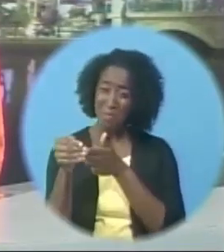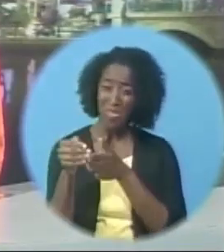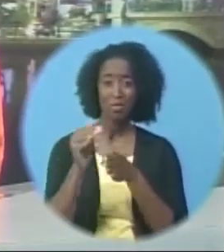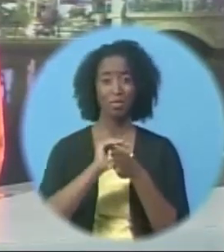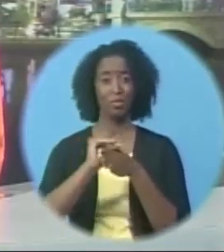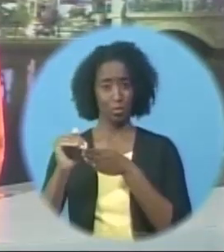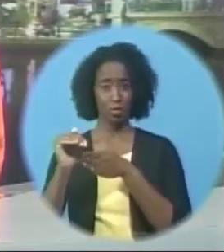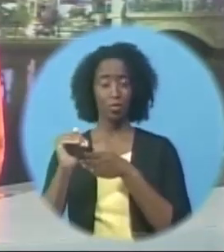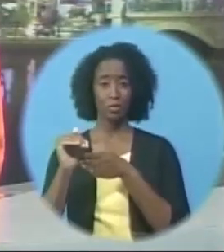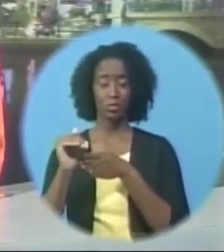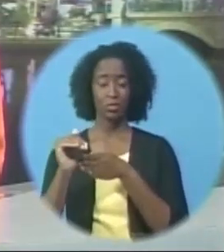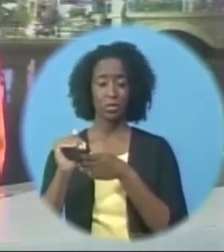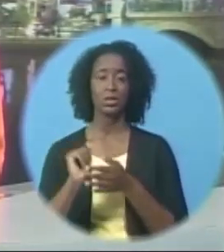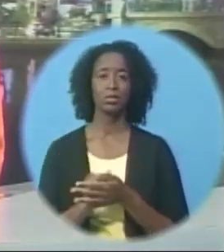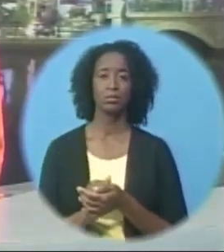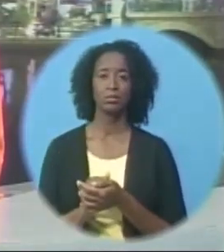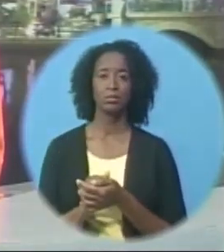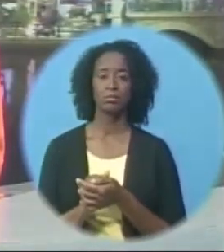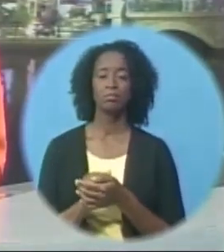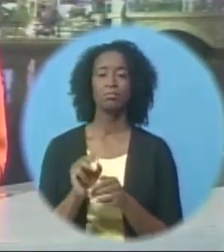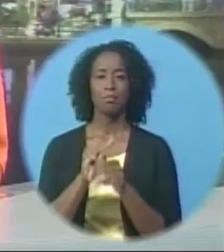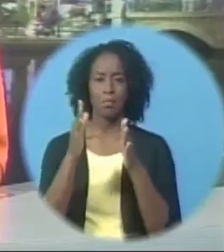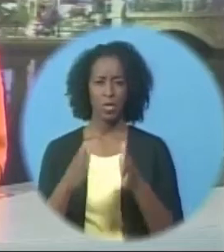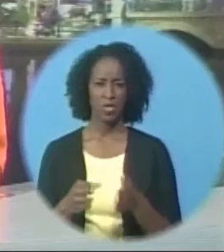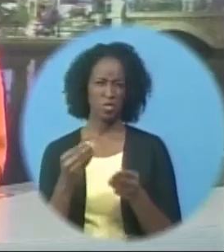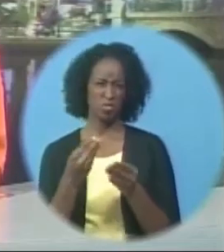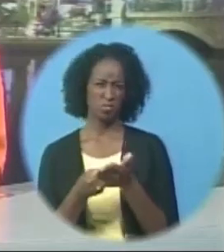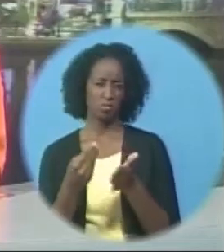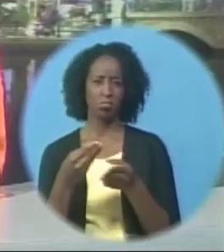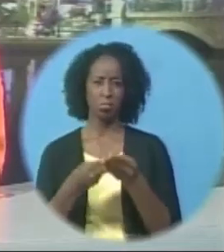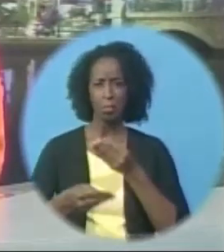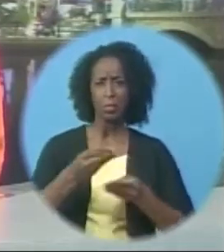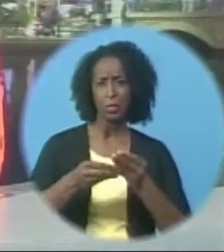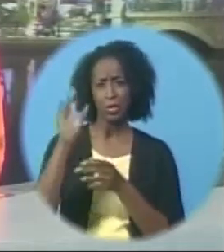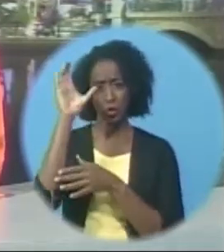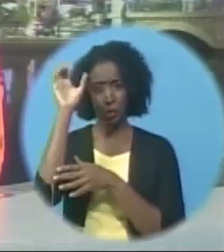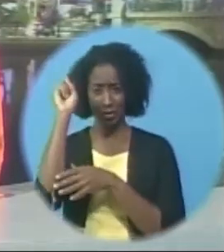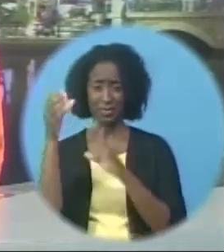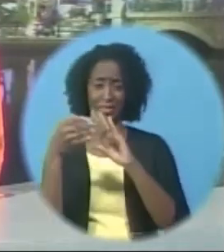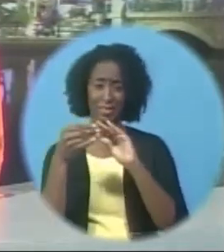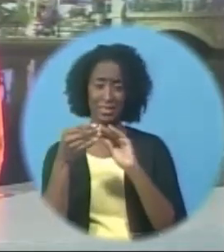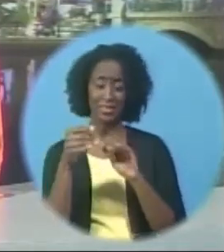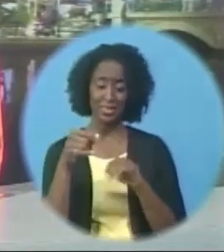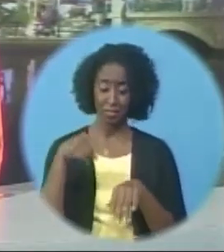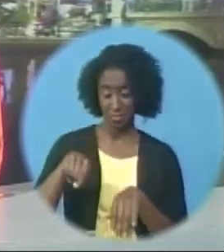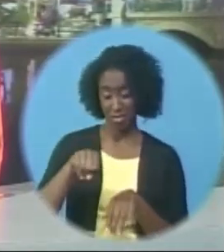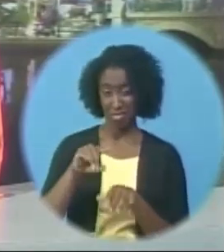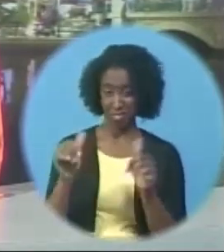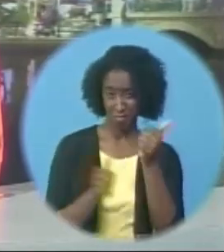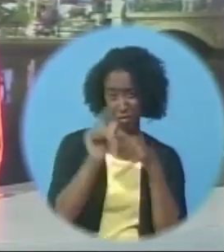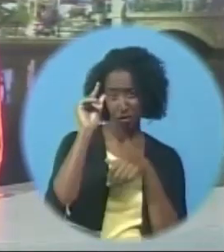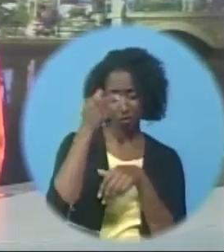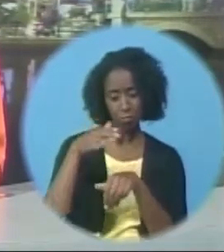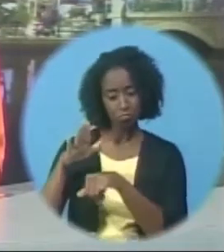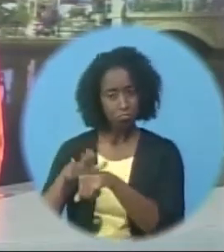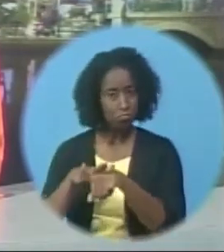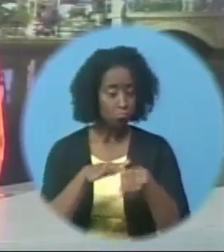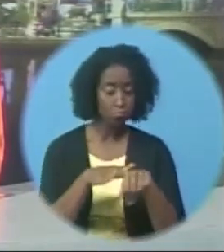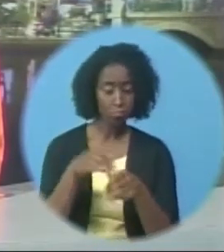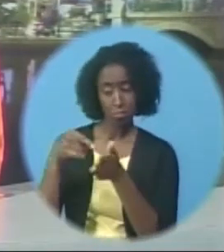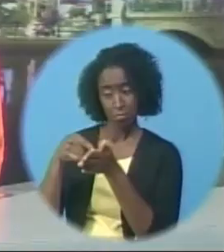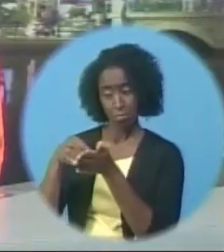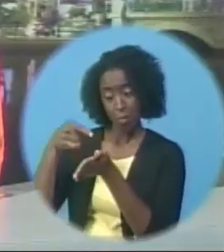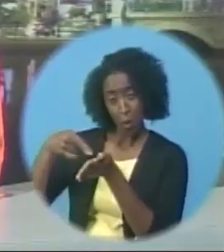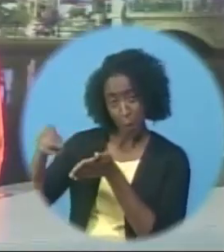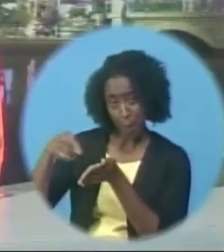over 250 million Barbados dollars. He says the entities have also been put on notice that once cleared,